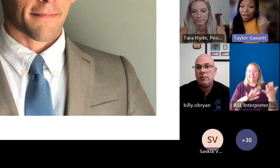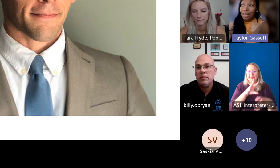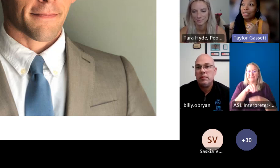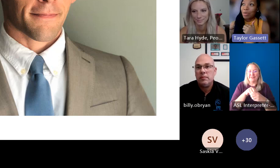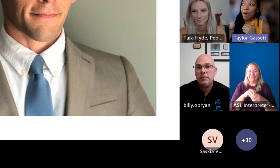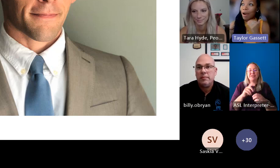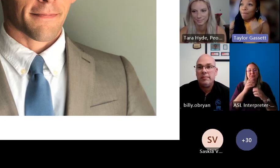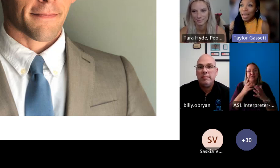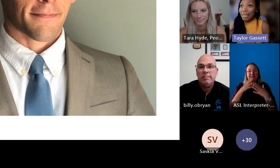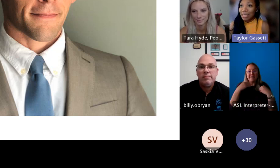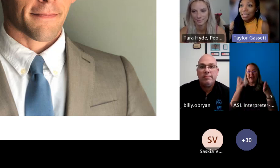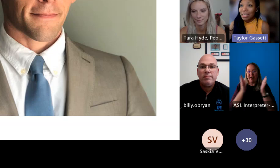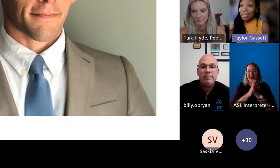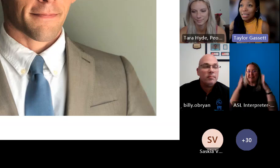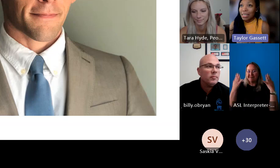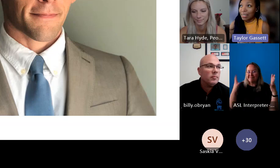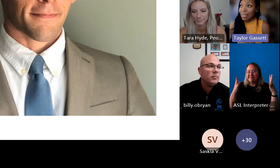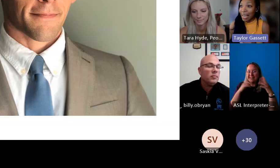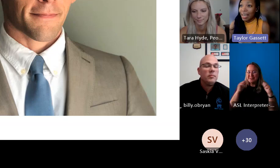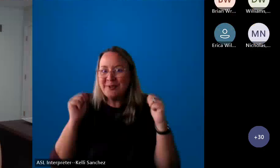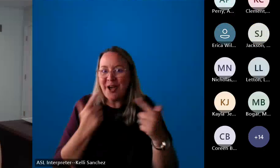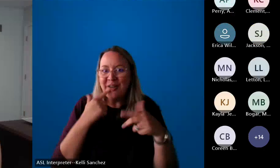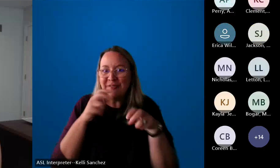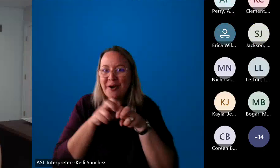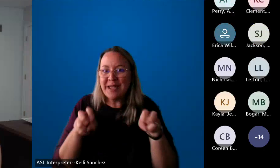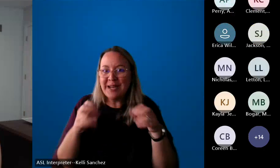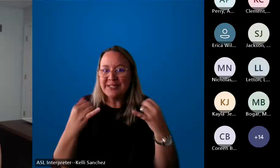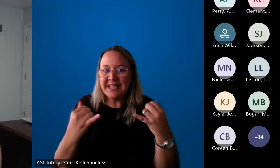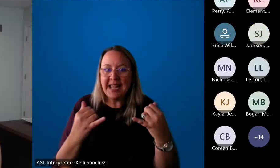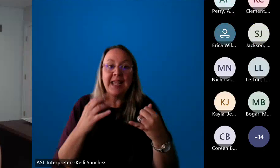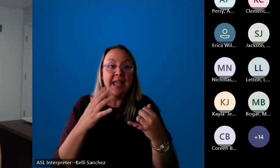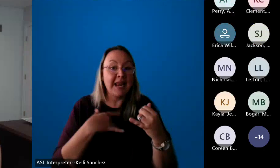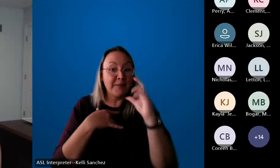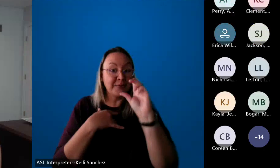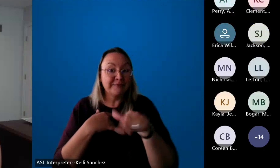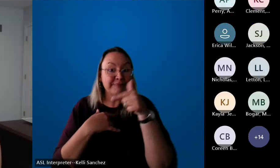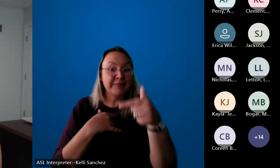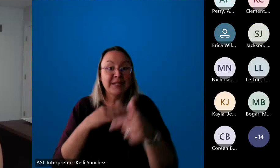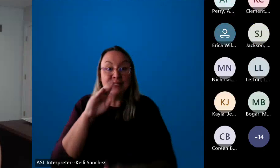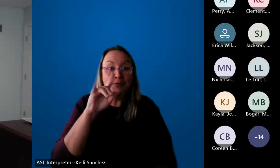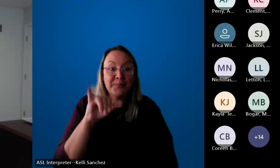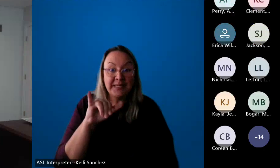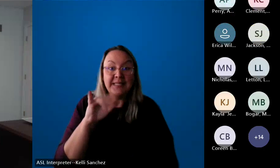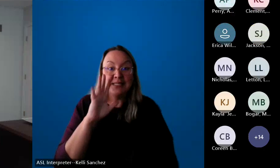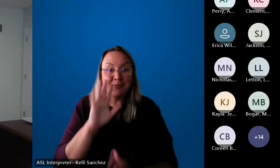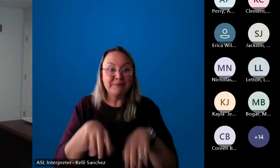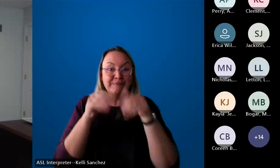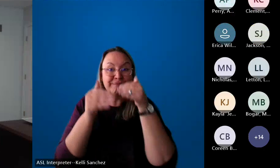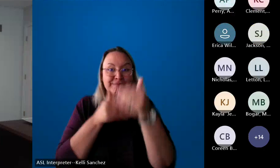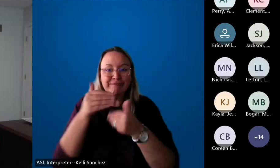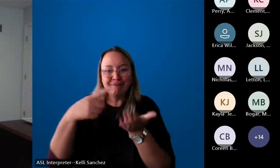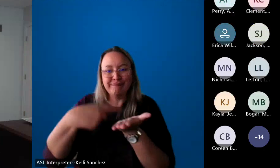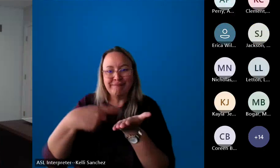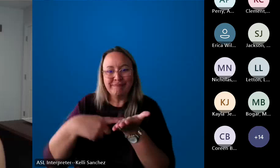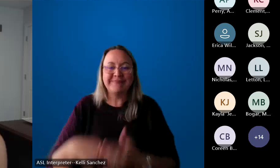of applause to our amazing panelists today? And I am going to pass it over to Billy to start off the